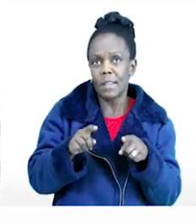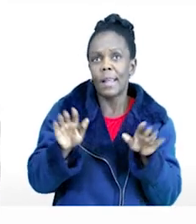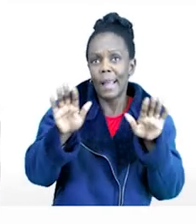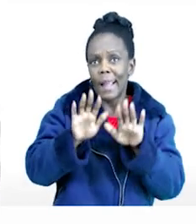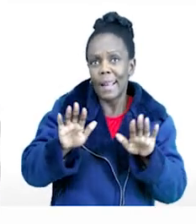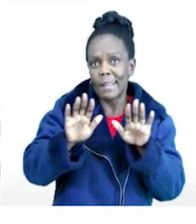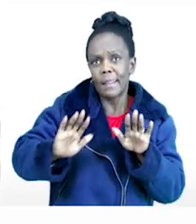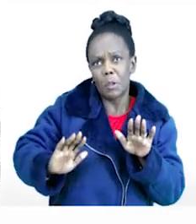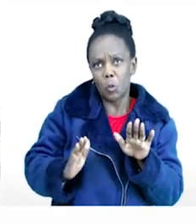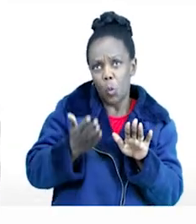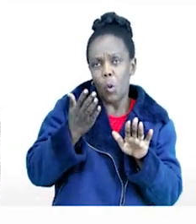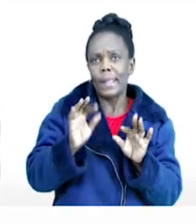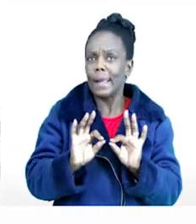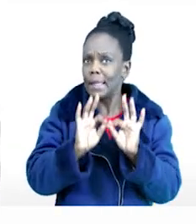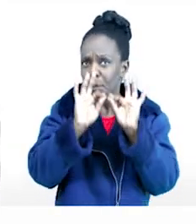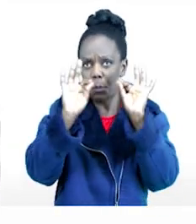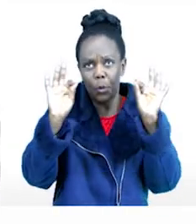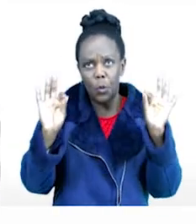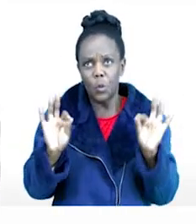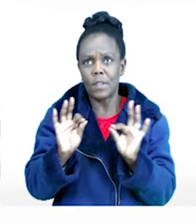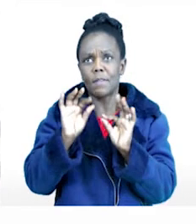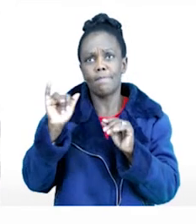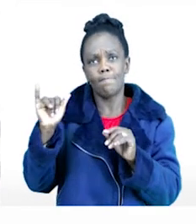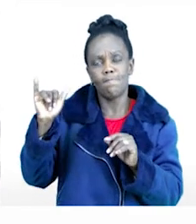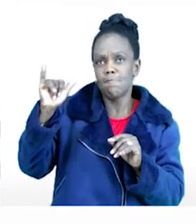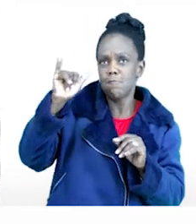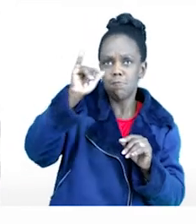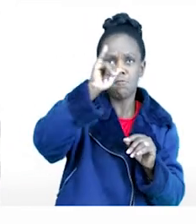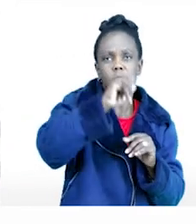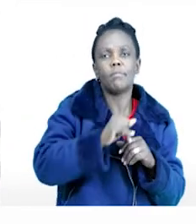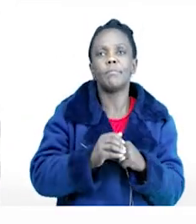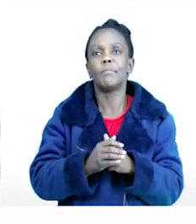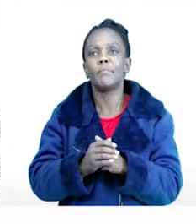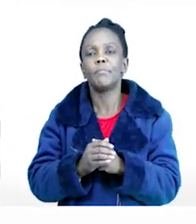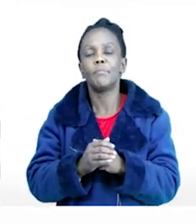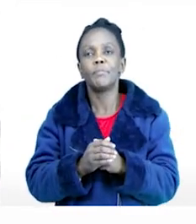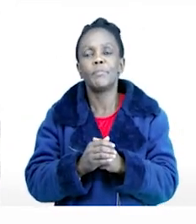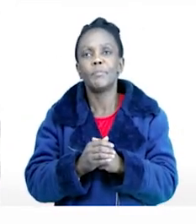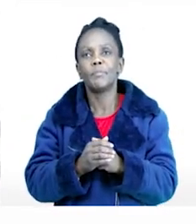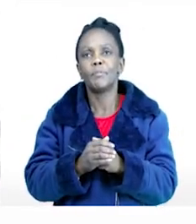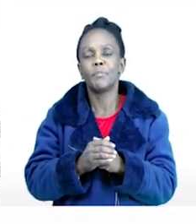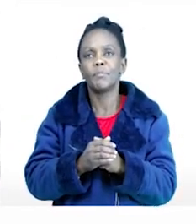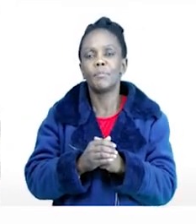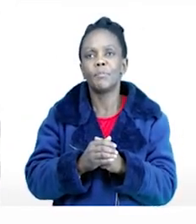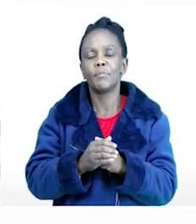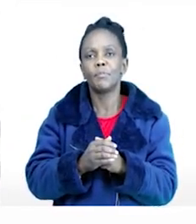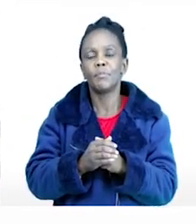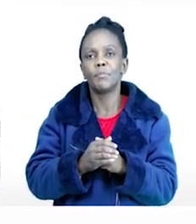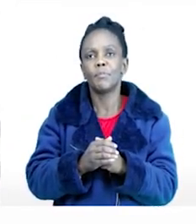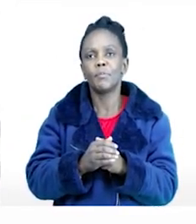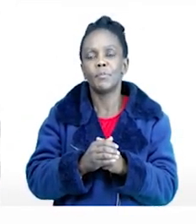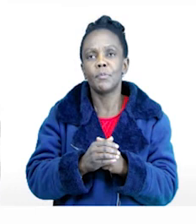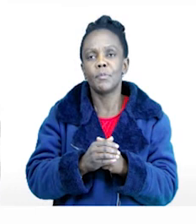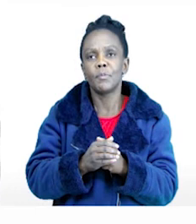aeroplane. Like the aeroplane's eyes can be a different color from the aeroplane's nose. And the aeroplane can